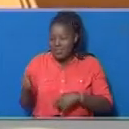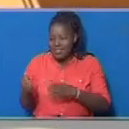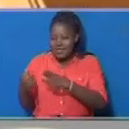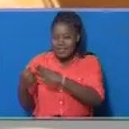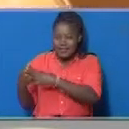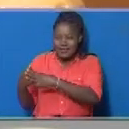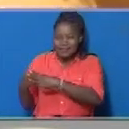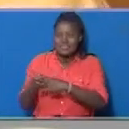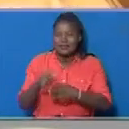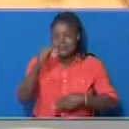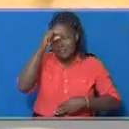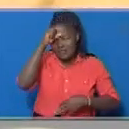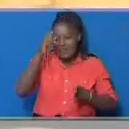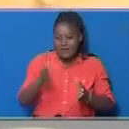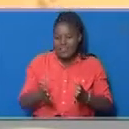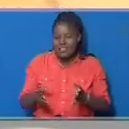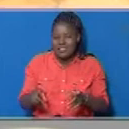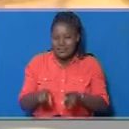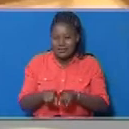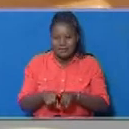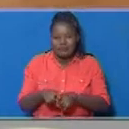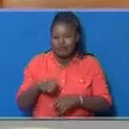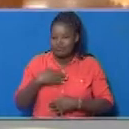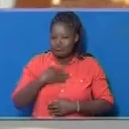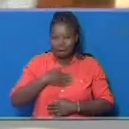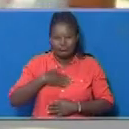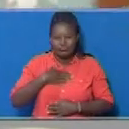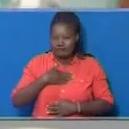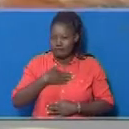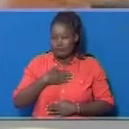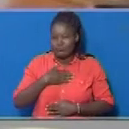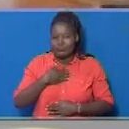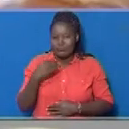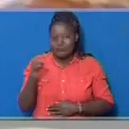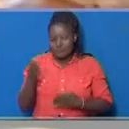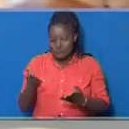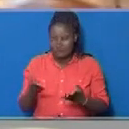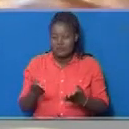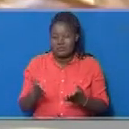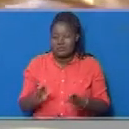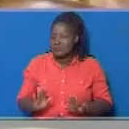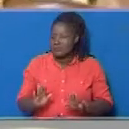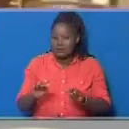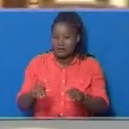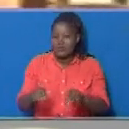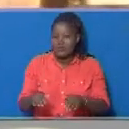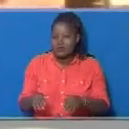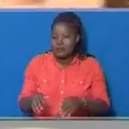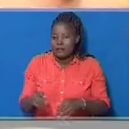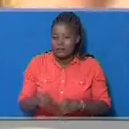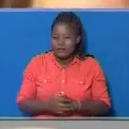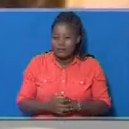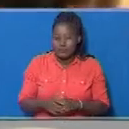regional leaders expressed grief following the incident. Oparanya said that his county has suffered several losses in the